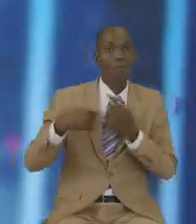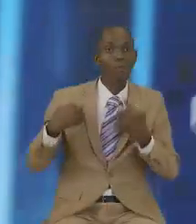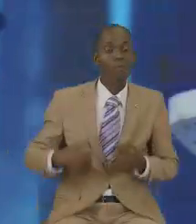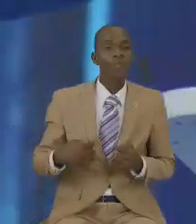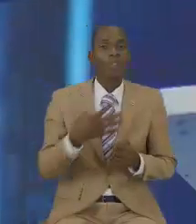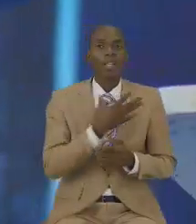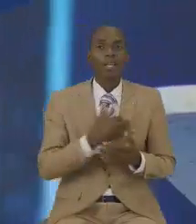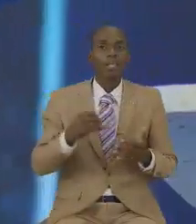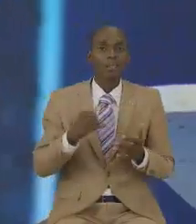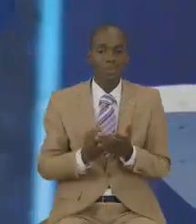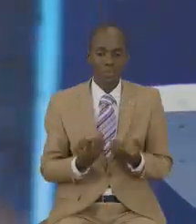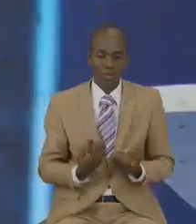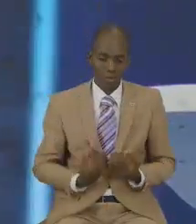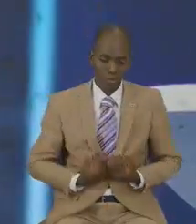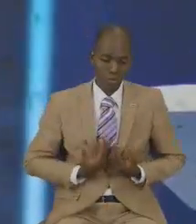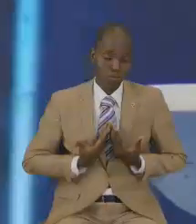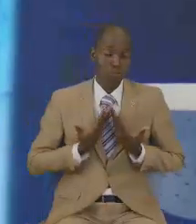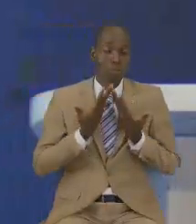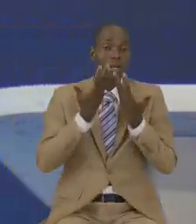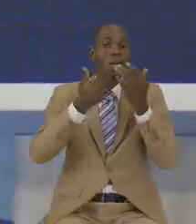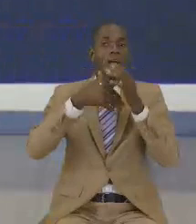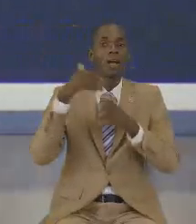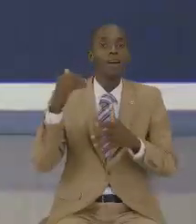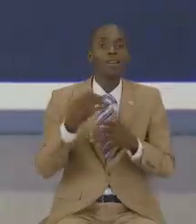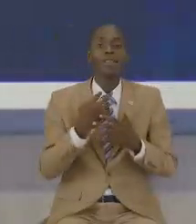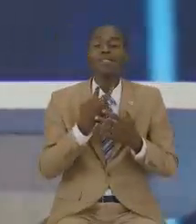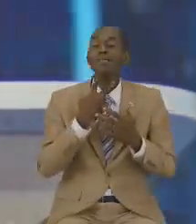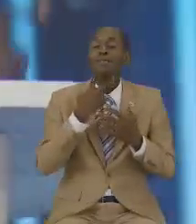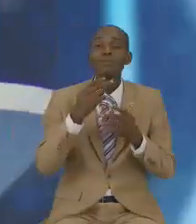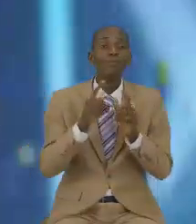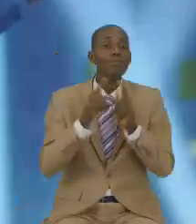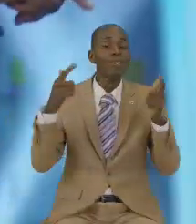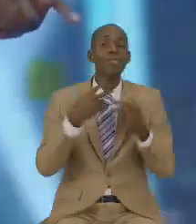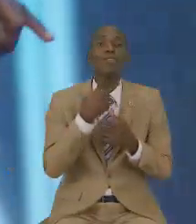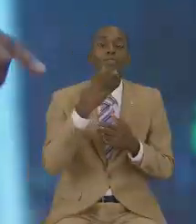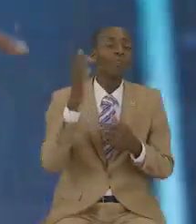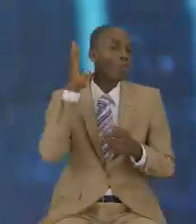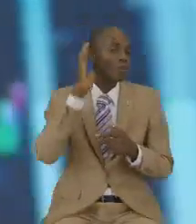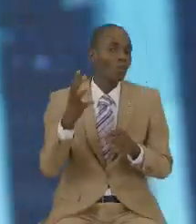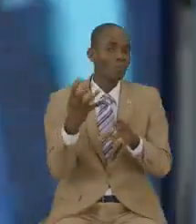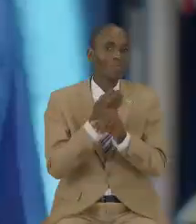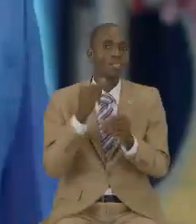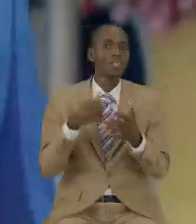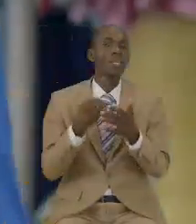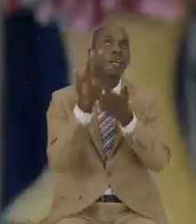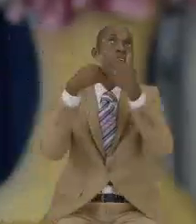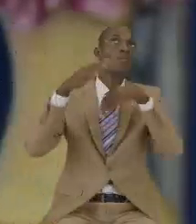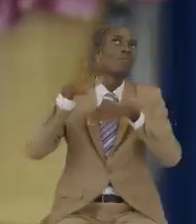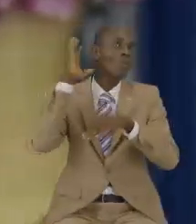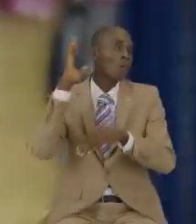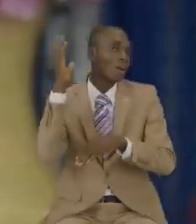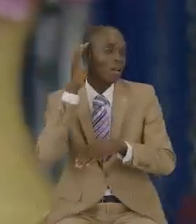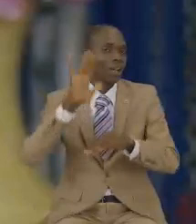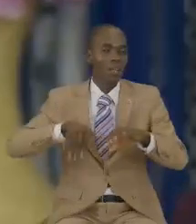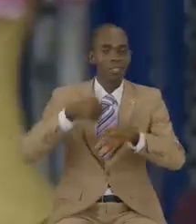it comes out, a loudspeaker will pick it, and then heaven will hear, heaven will affirm it and